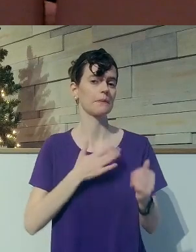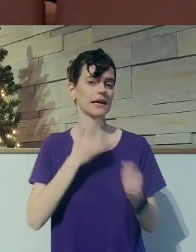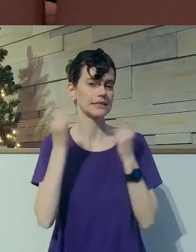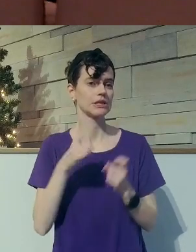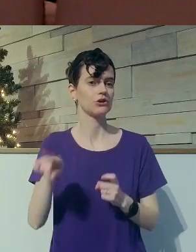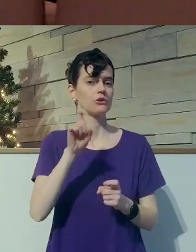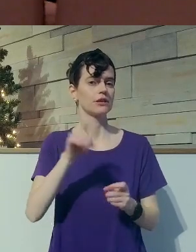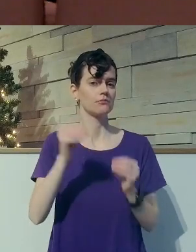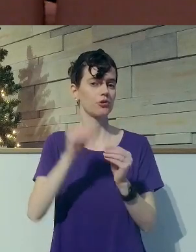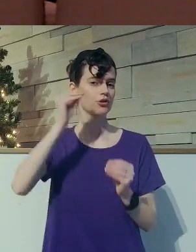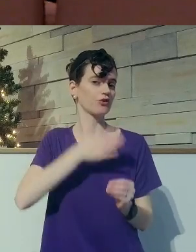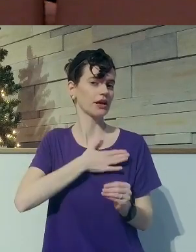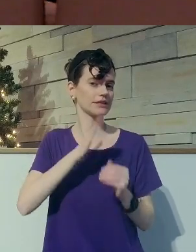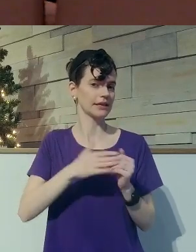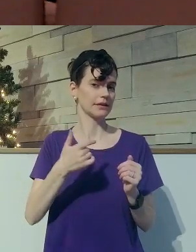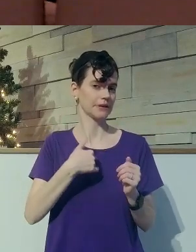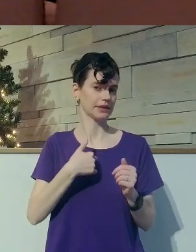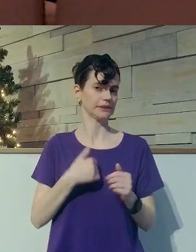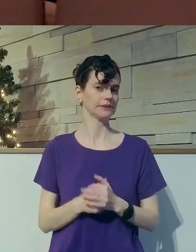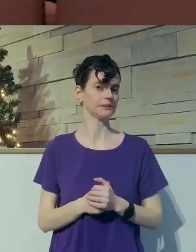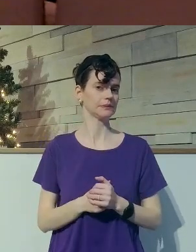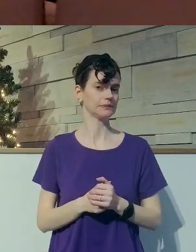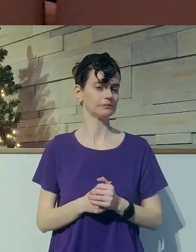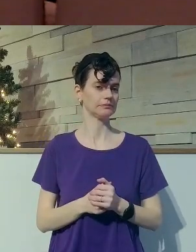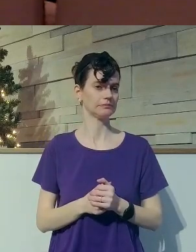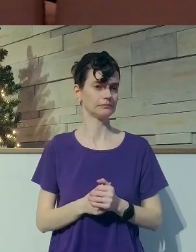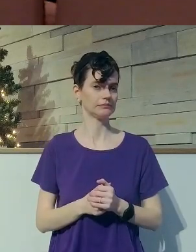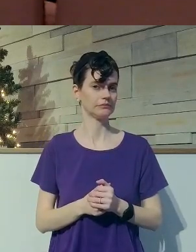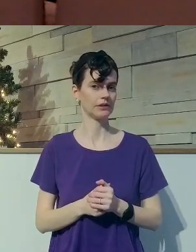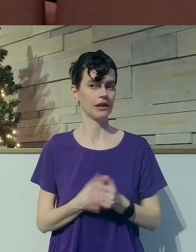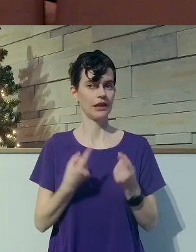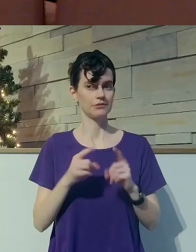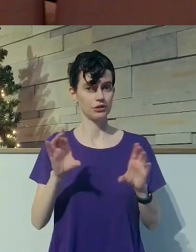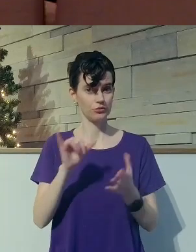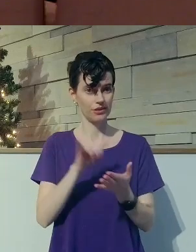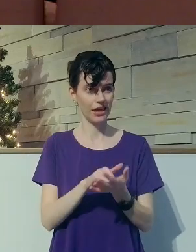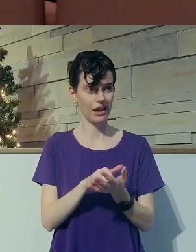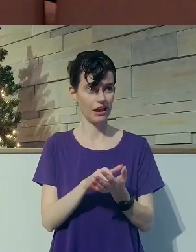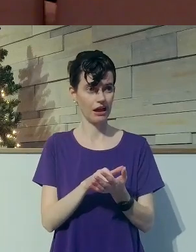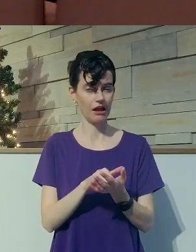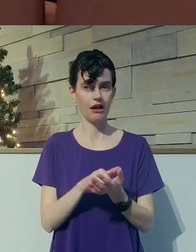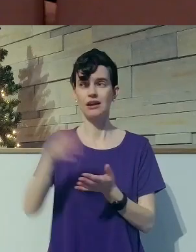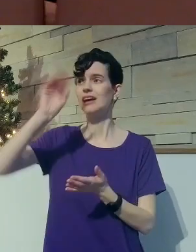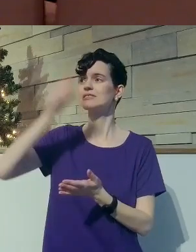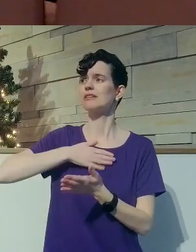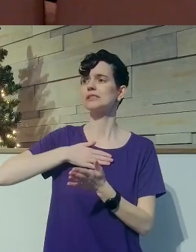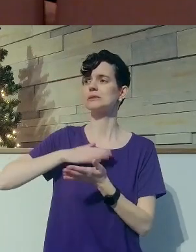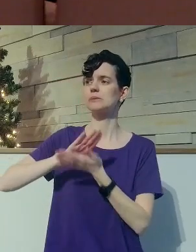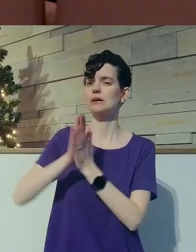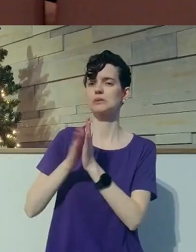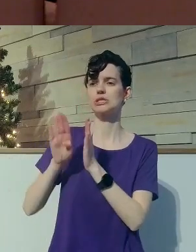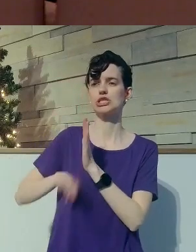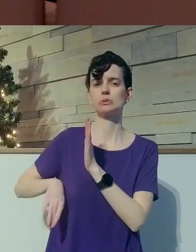and you needed more grace than I needed to get saved, all right? And when I do that, I cheapen God's grace in my